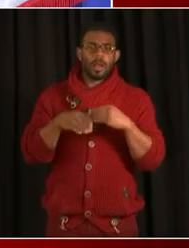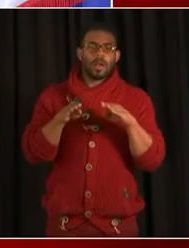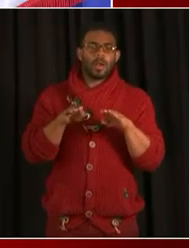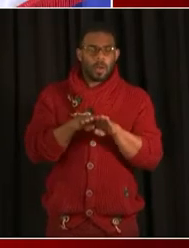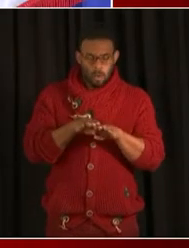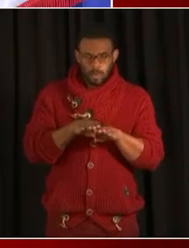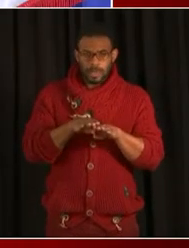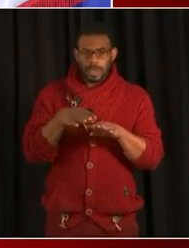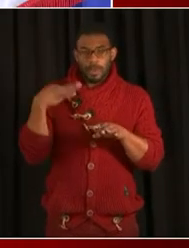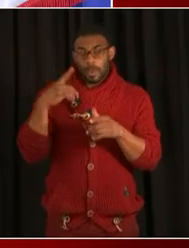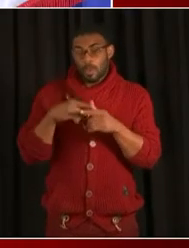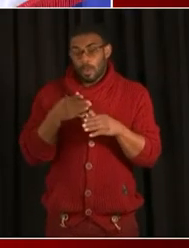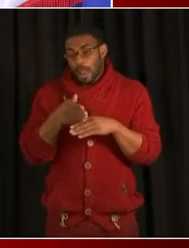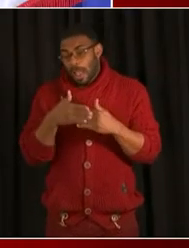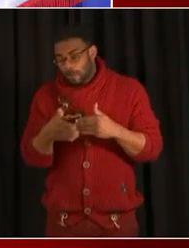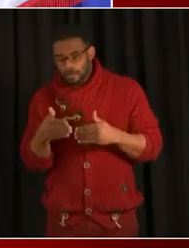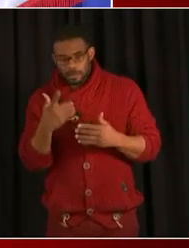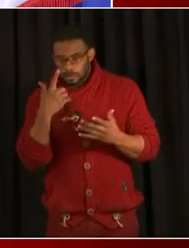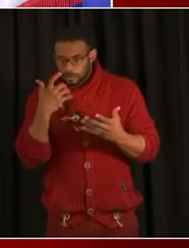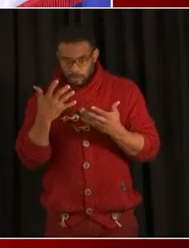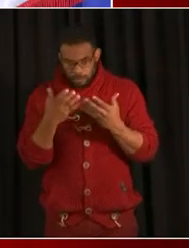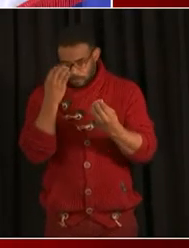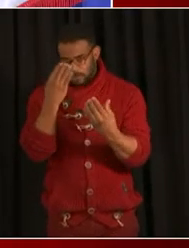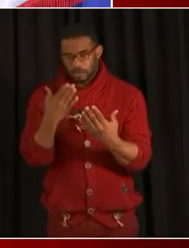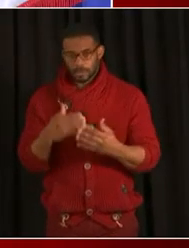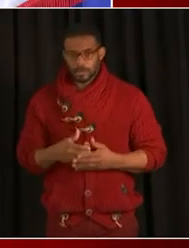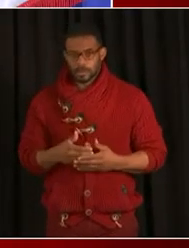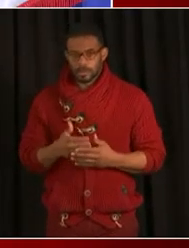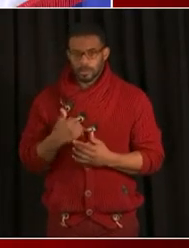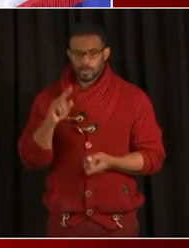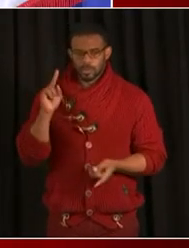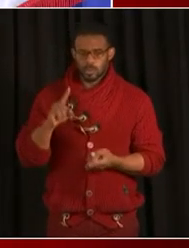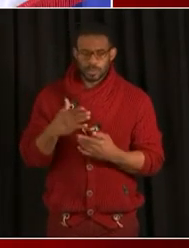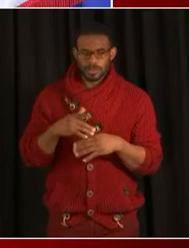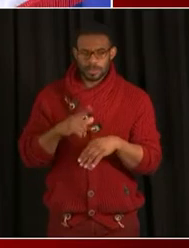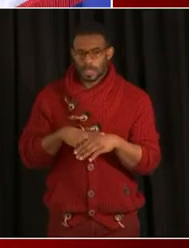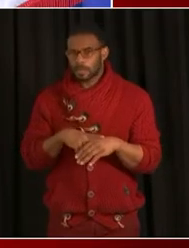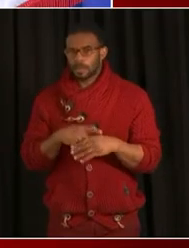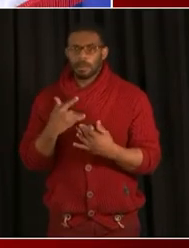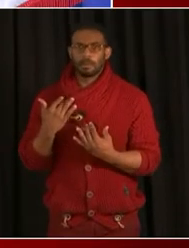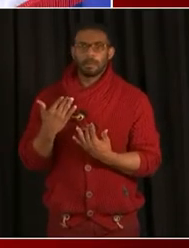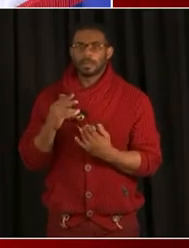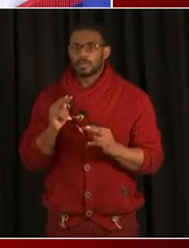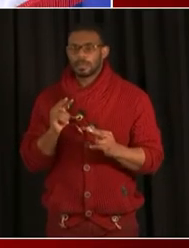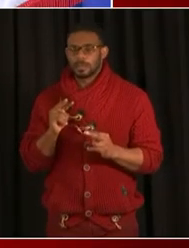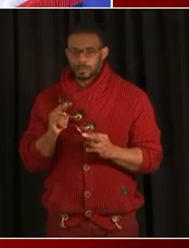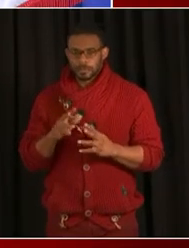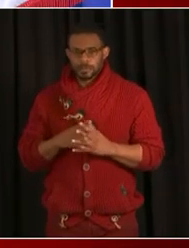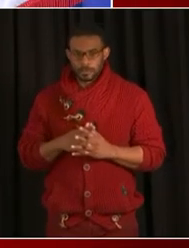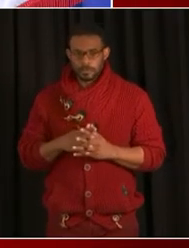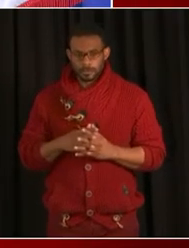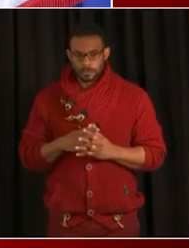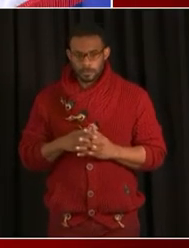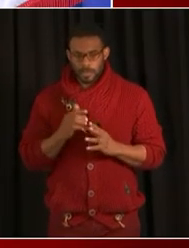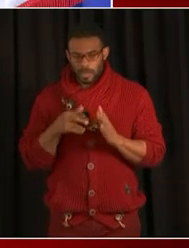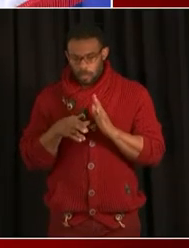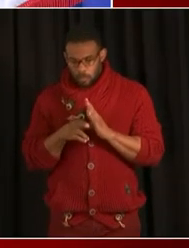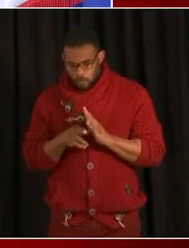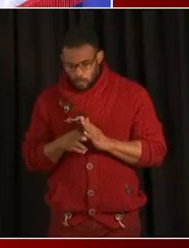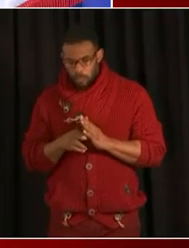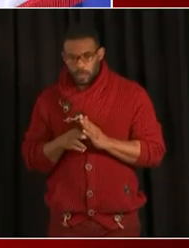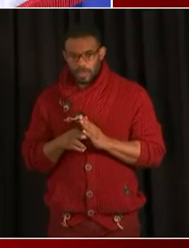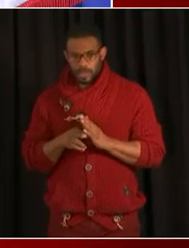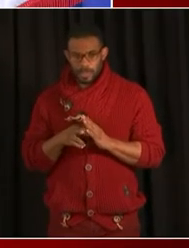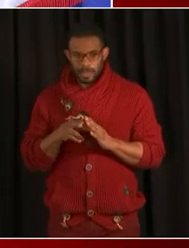closing of the application or shortly thereafter. We do sometimes let folks cure applications that are